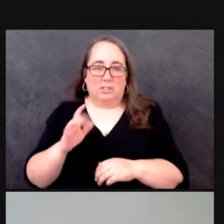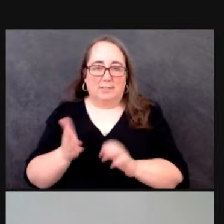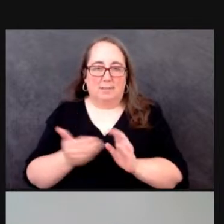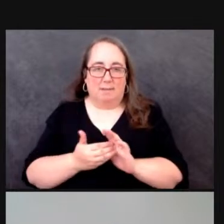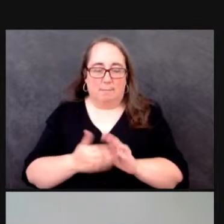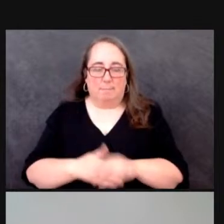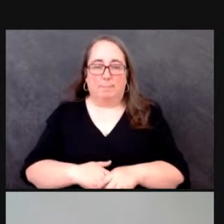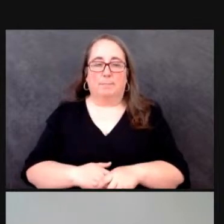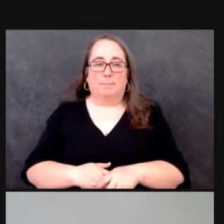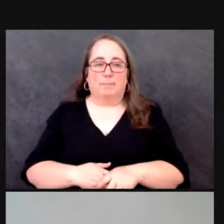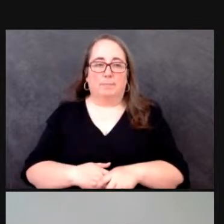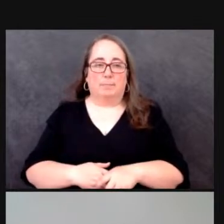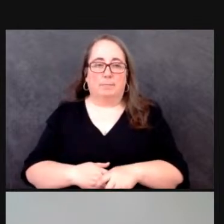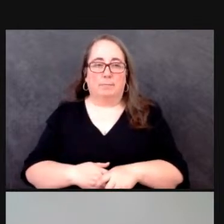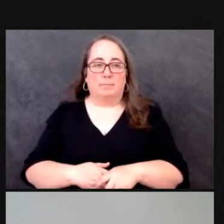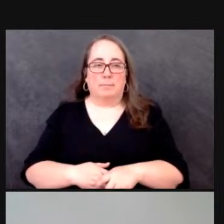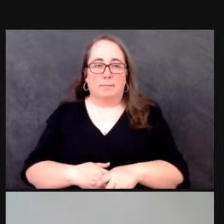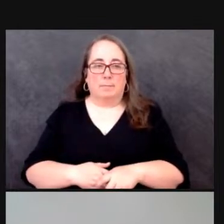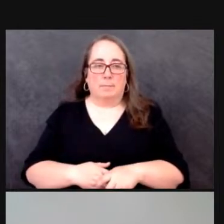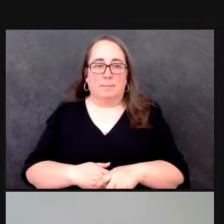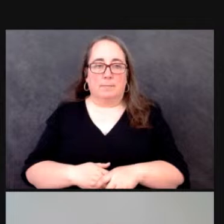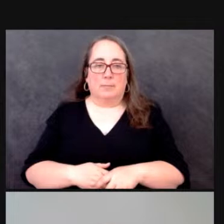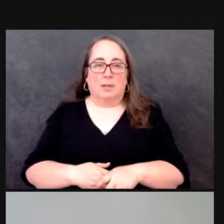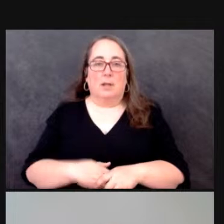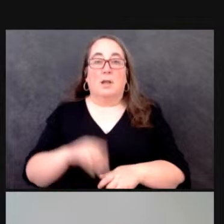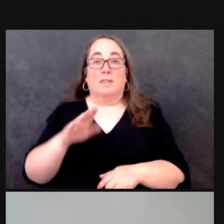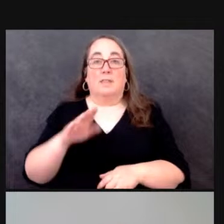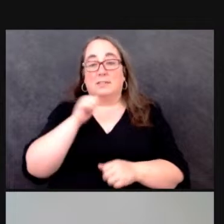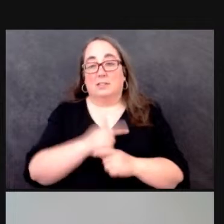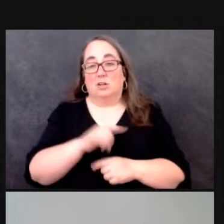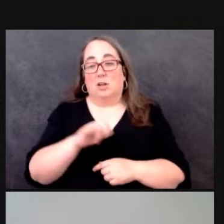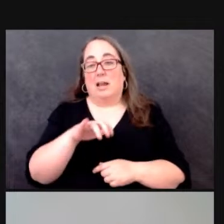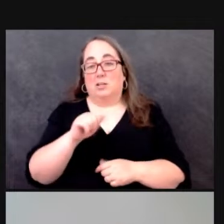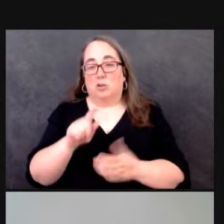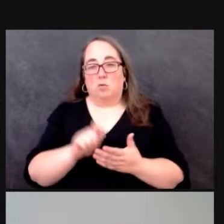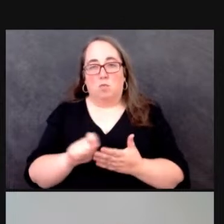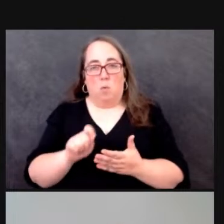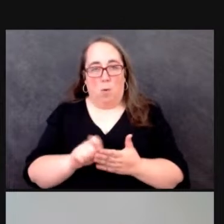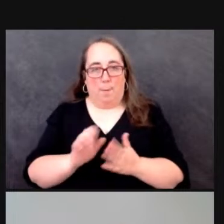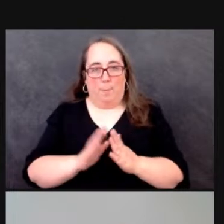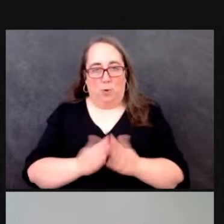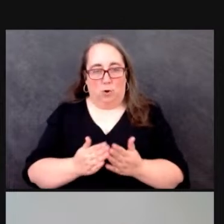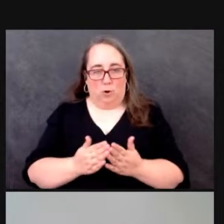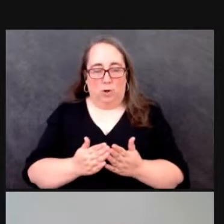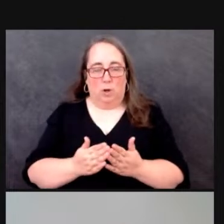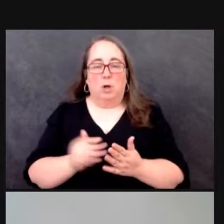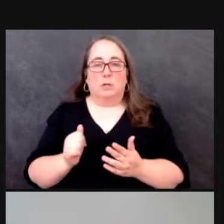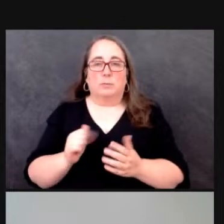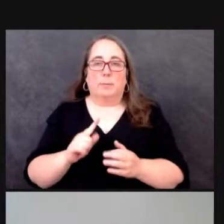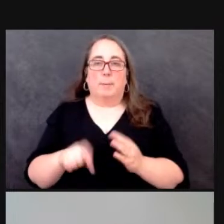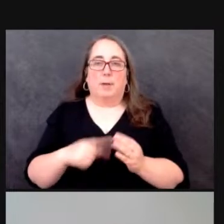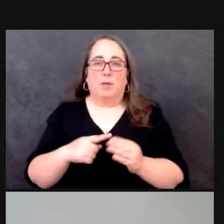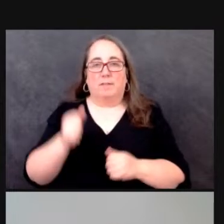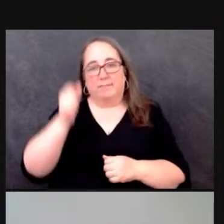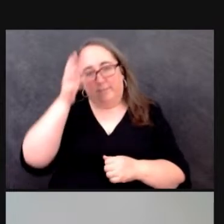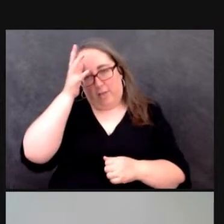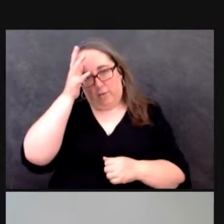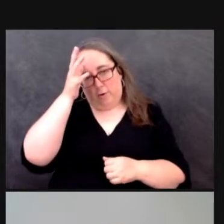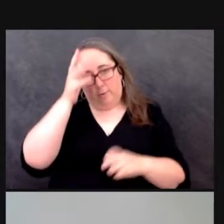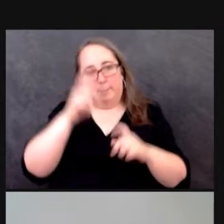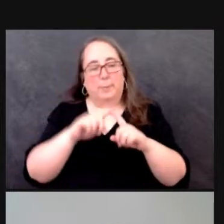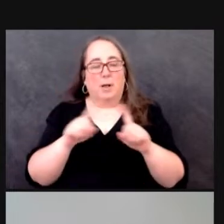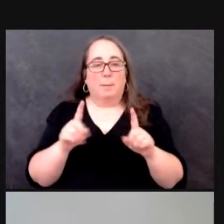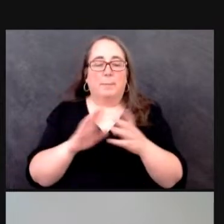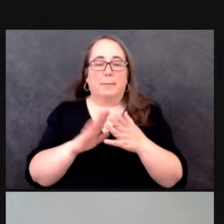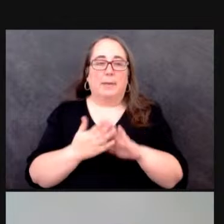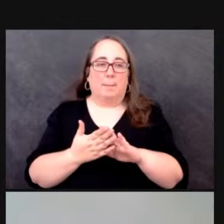again. Her sister, Asia, penned a memoir that was supposed to be about their father, but ultimately